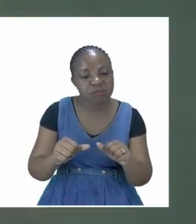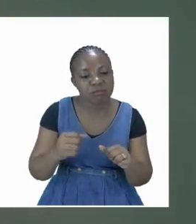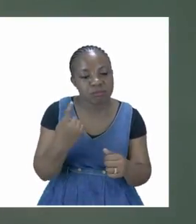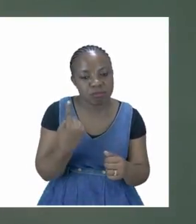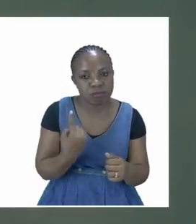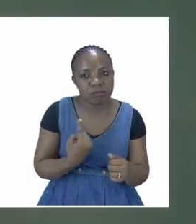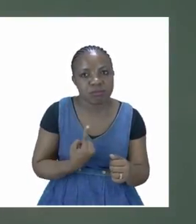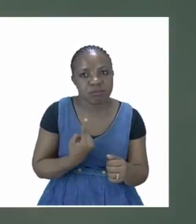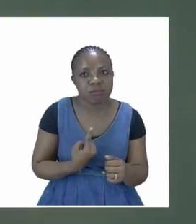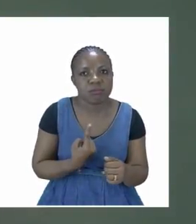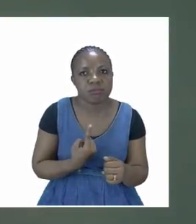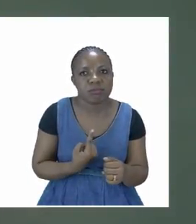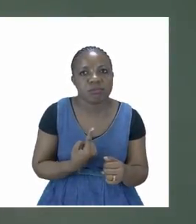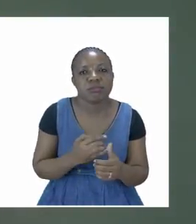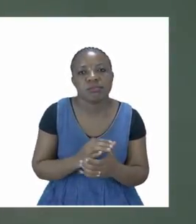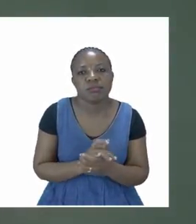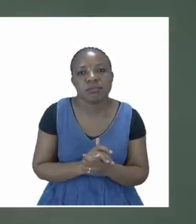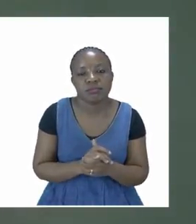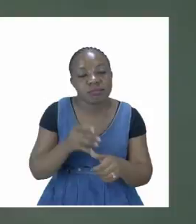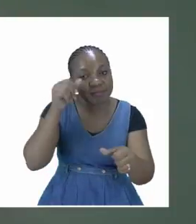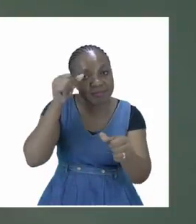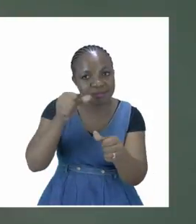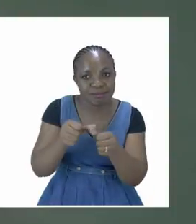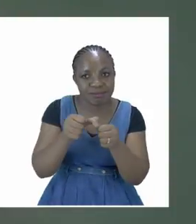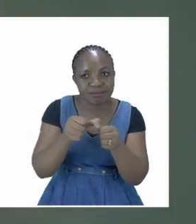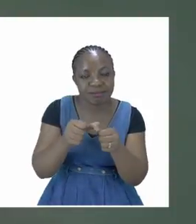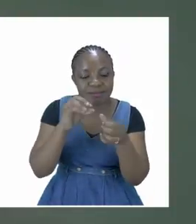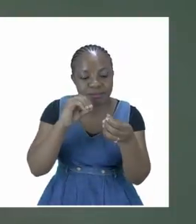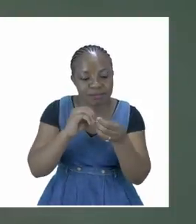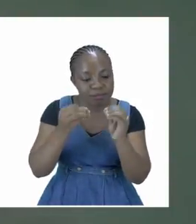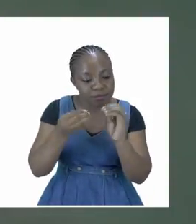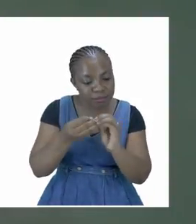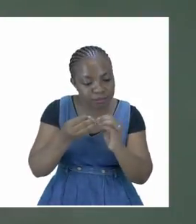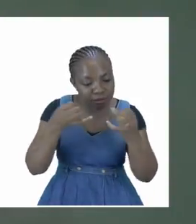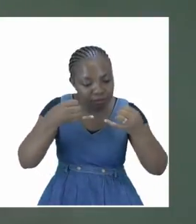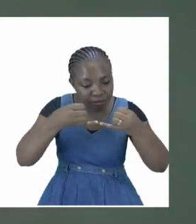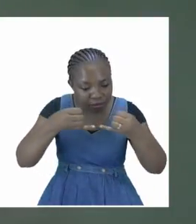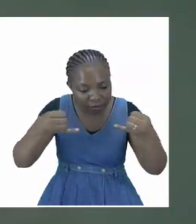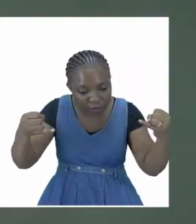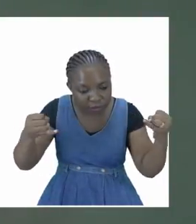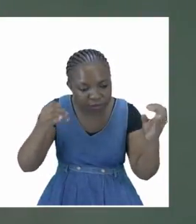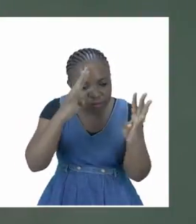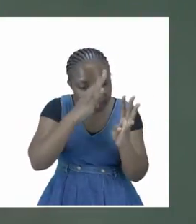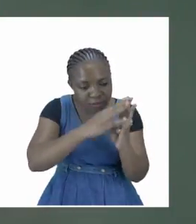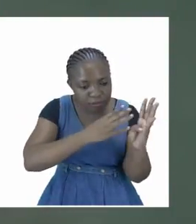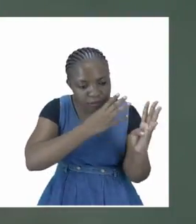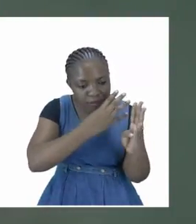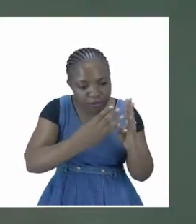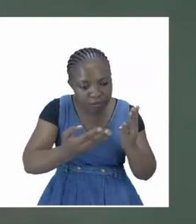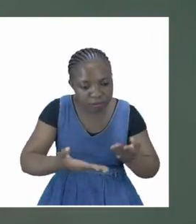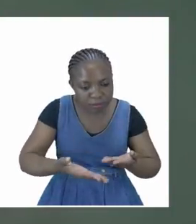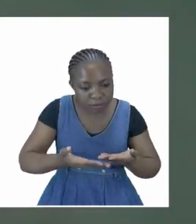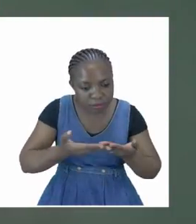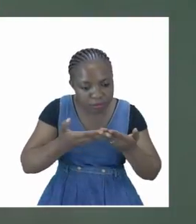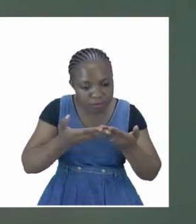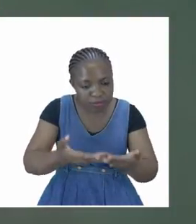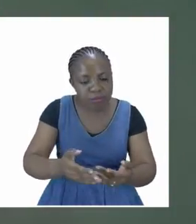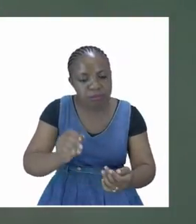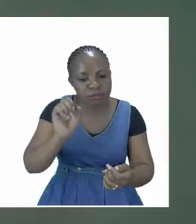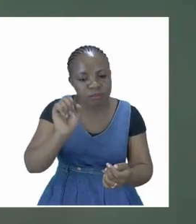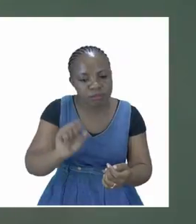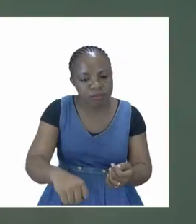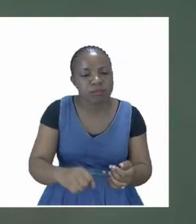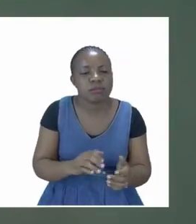do them by yourselves. Remember, the number line is there to help you. So even if you have to start very